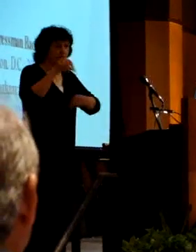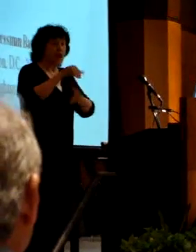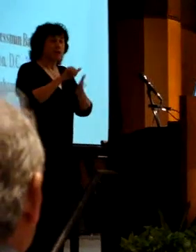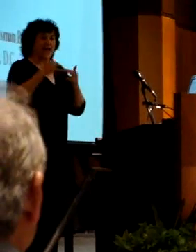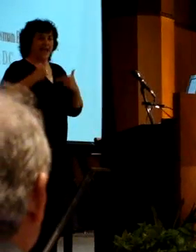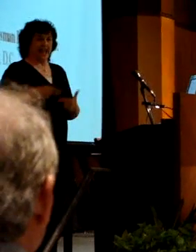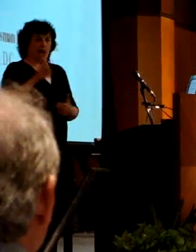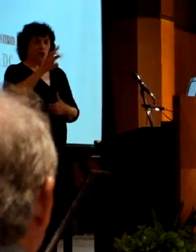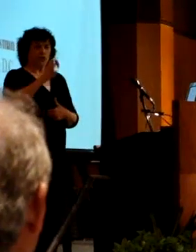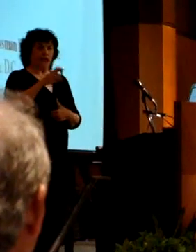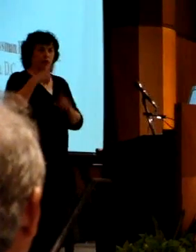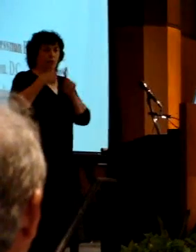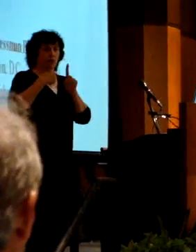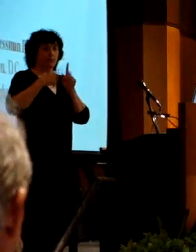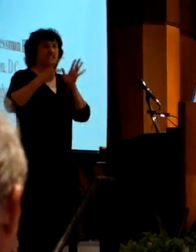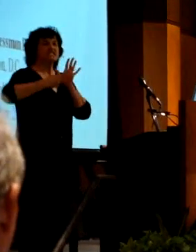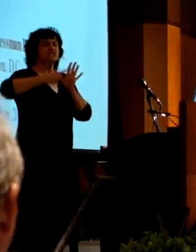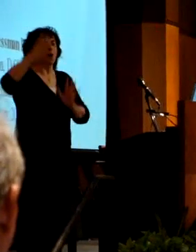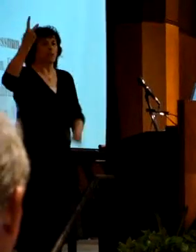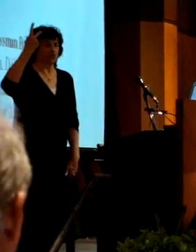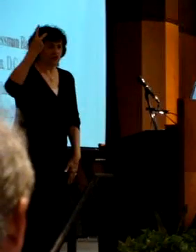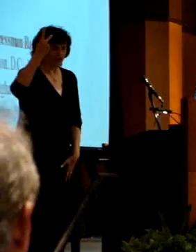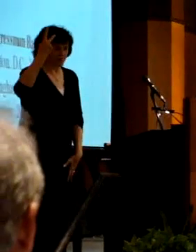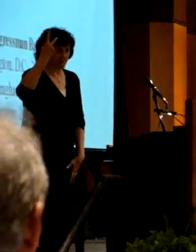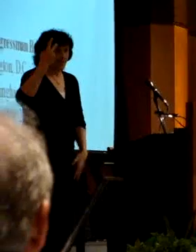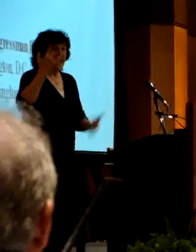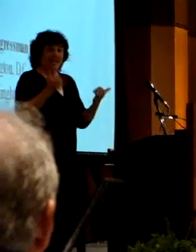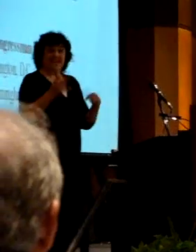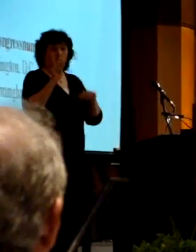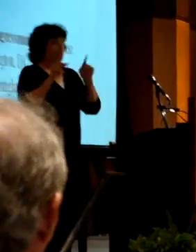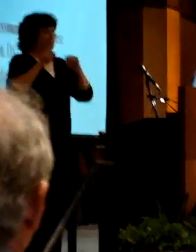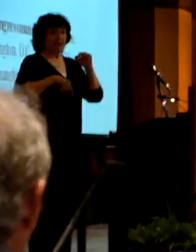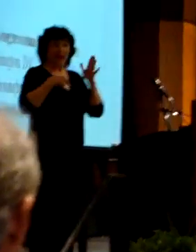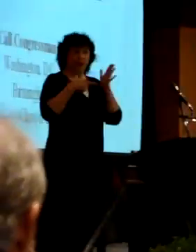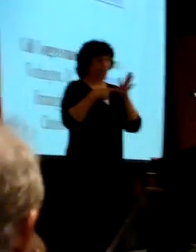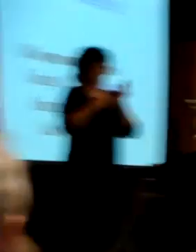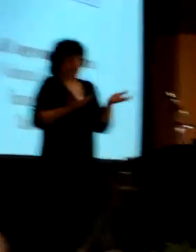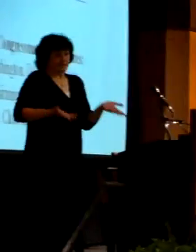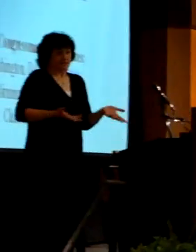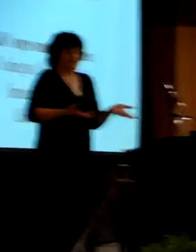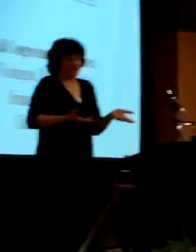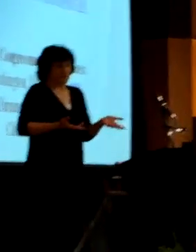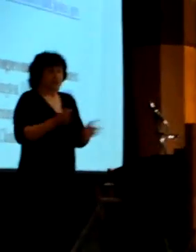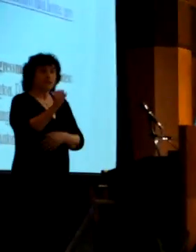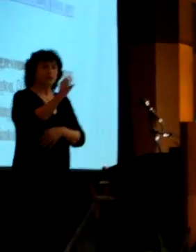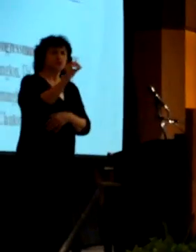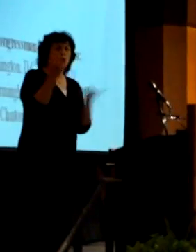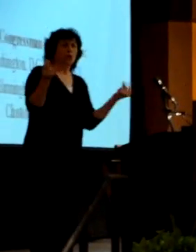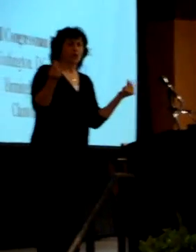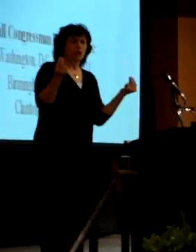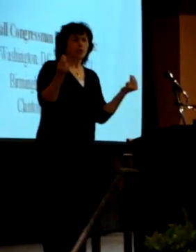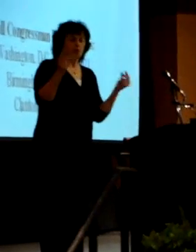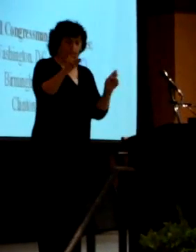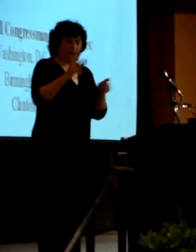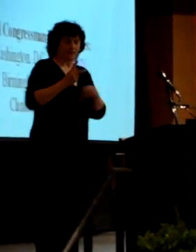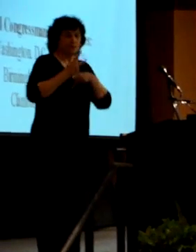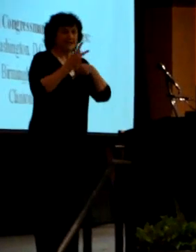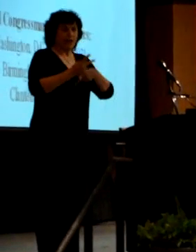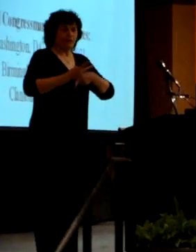the premiums almost doubled, and now people can't afford it. And so we have to be very